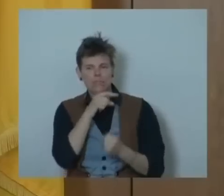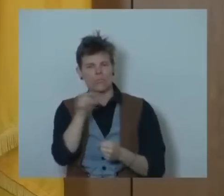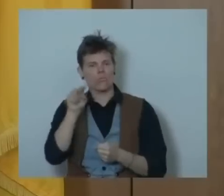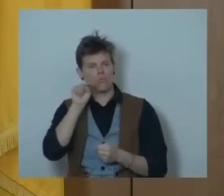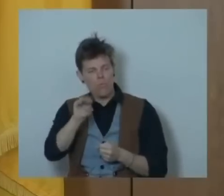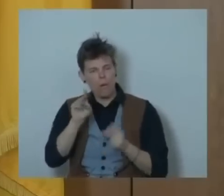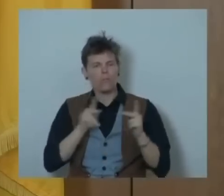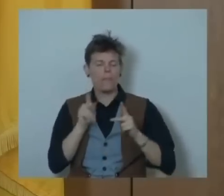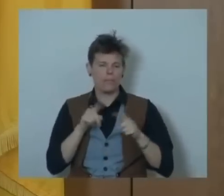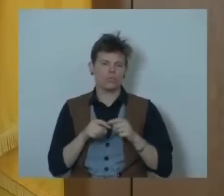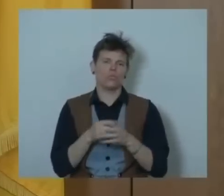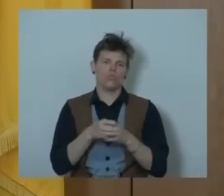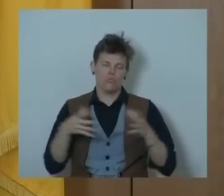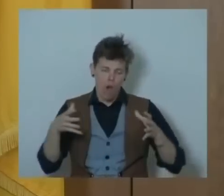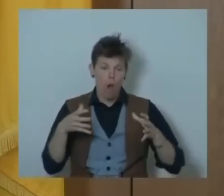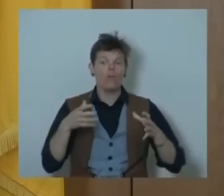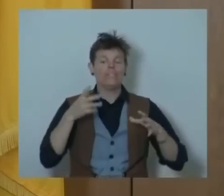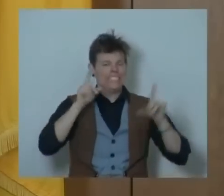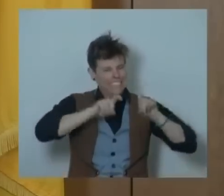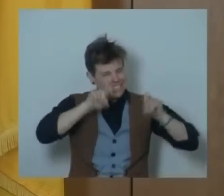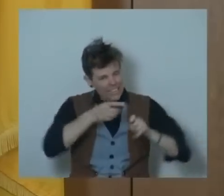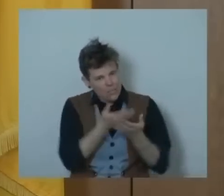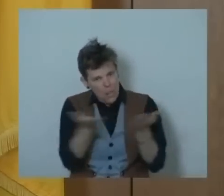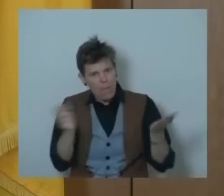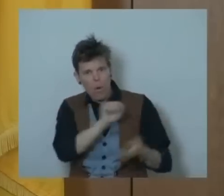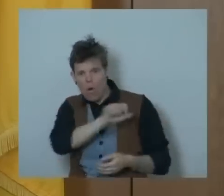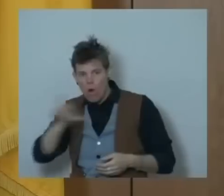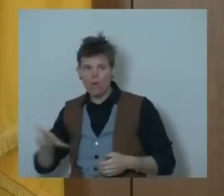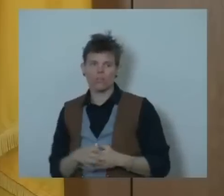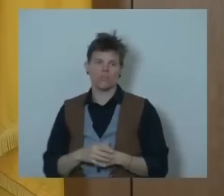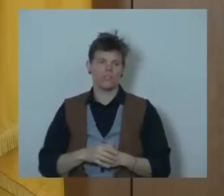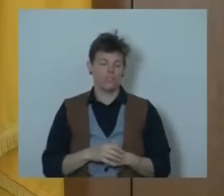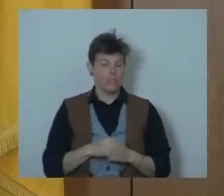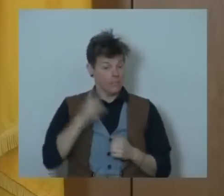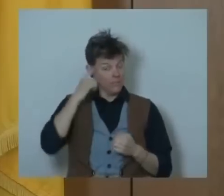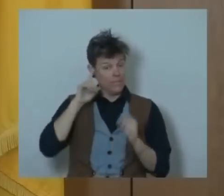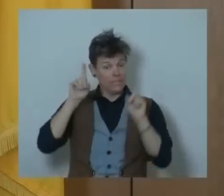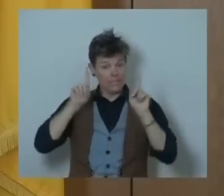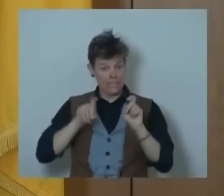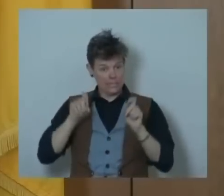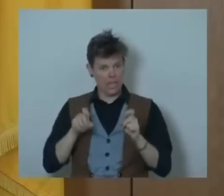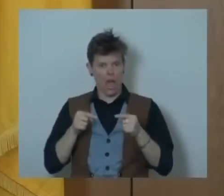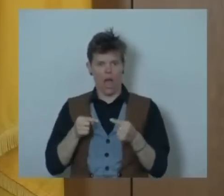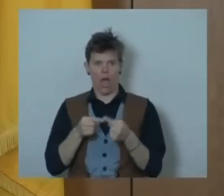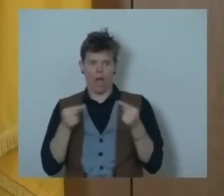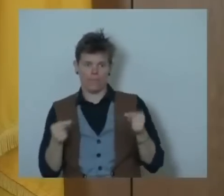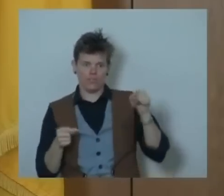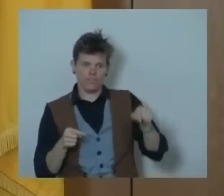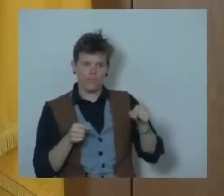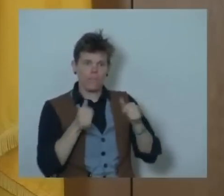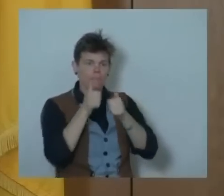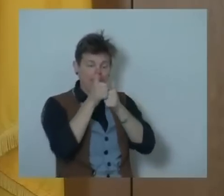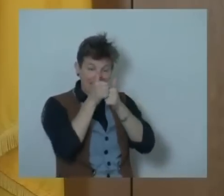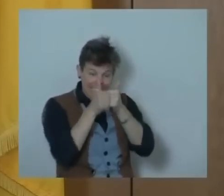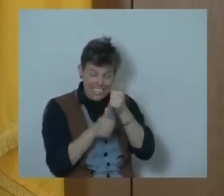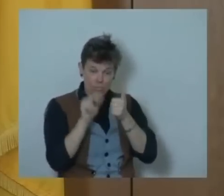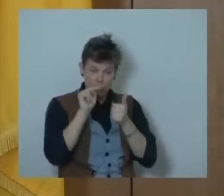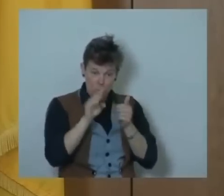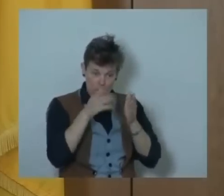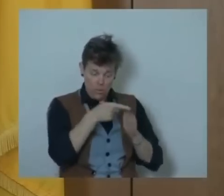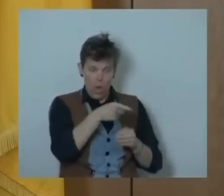embrace thinking about getting tested. Now, here's the caveat. If every New Mexican reaches out to the Department of